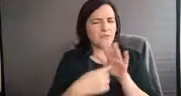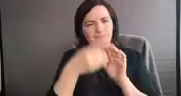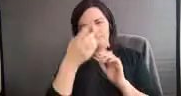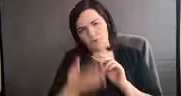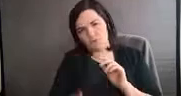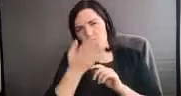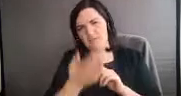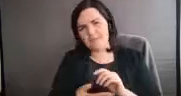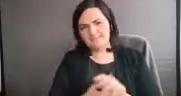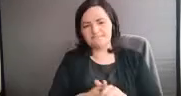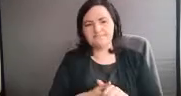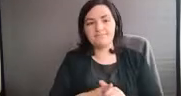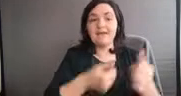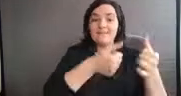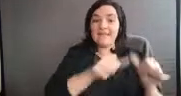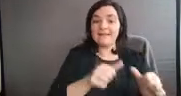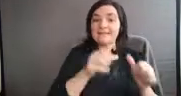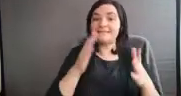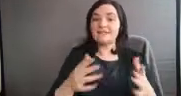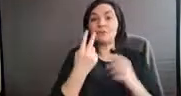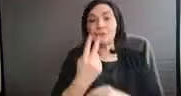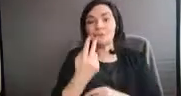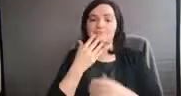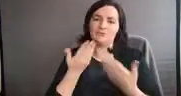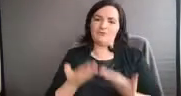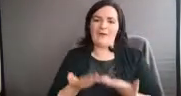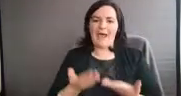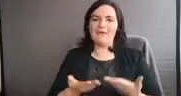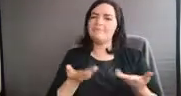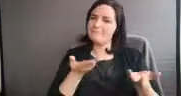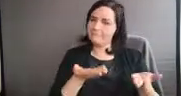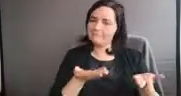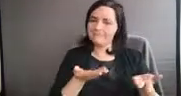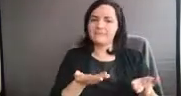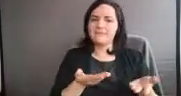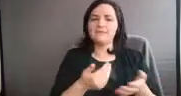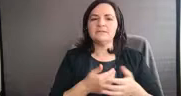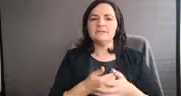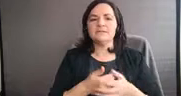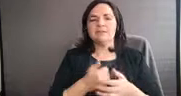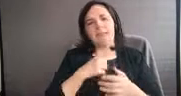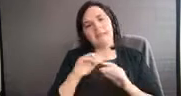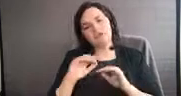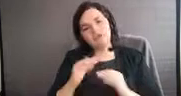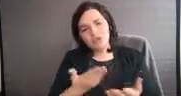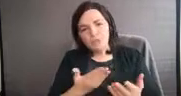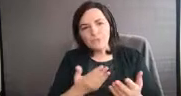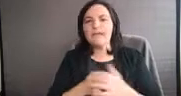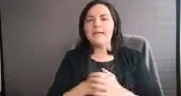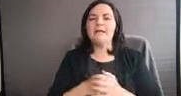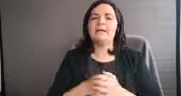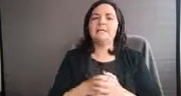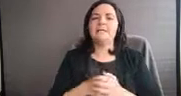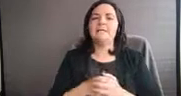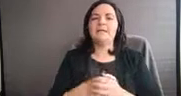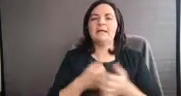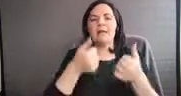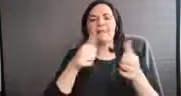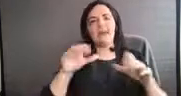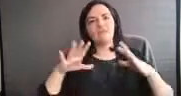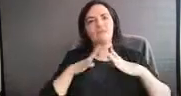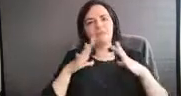Here's this week's stuff. So session 2, that's where we are now. That was my introduction. That's the